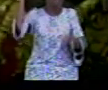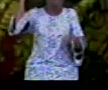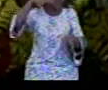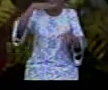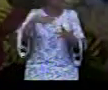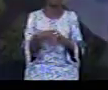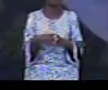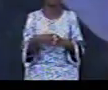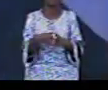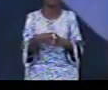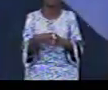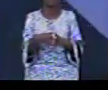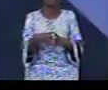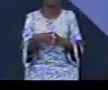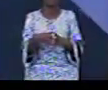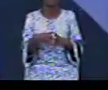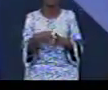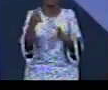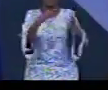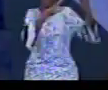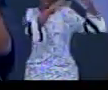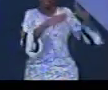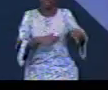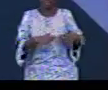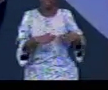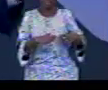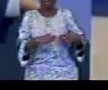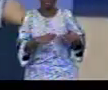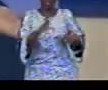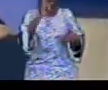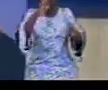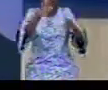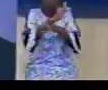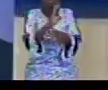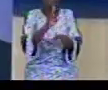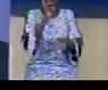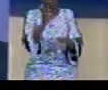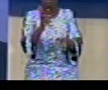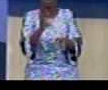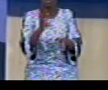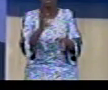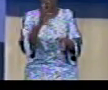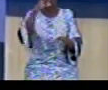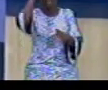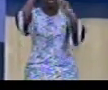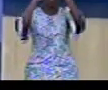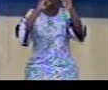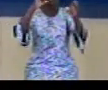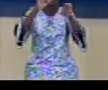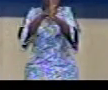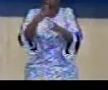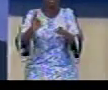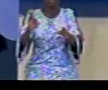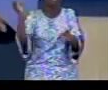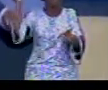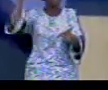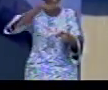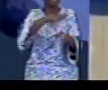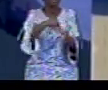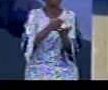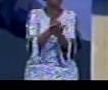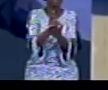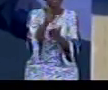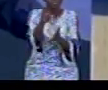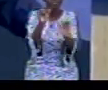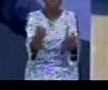rivers are full of water, he is full of grace and truth. You can come and take